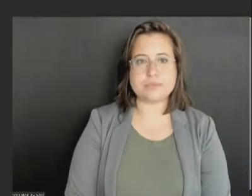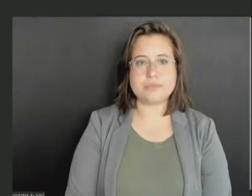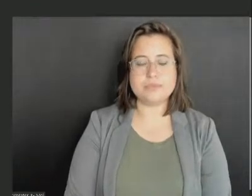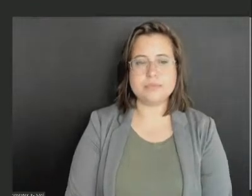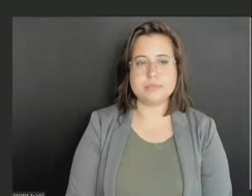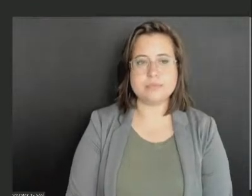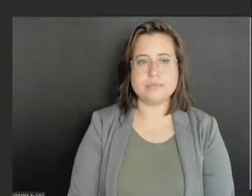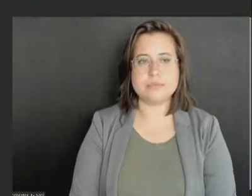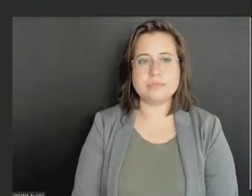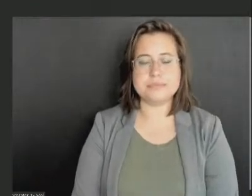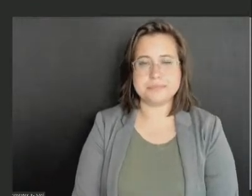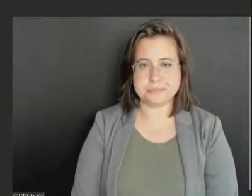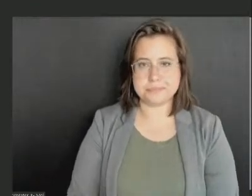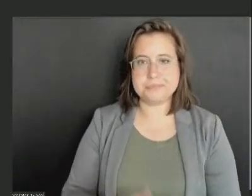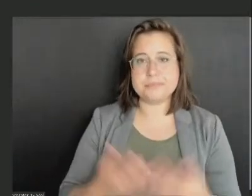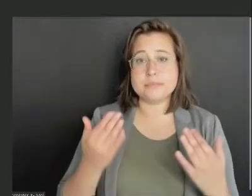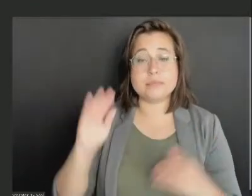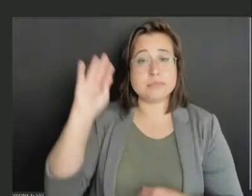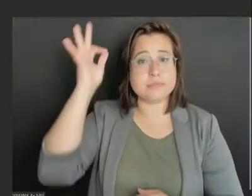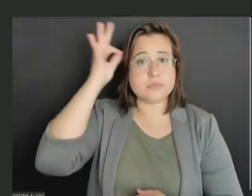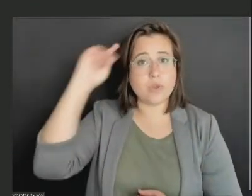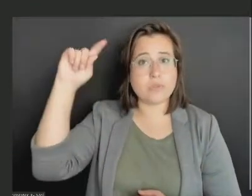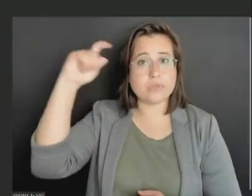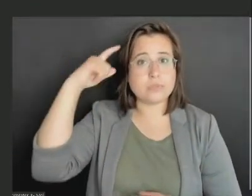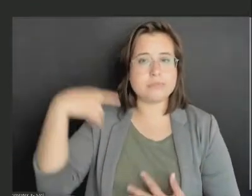The federal government maintains a special trust